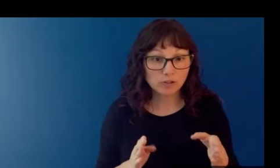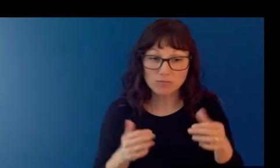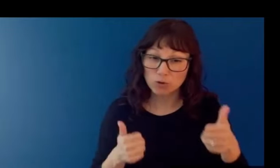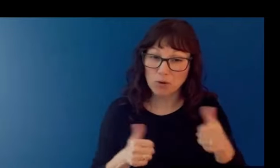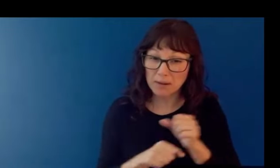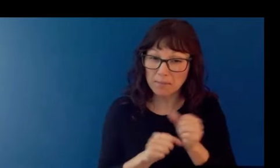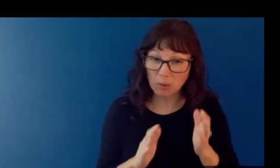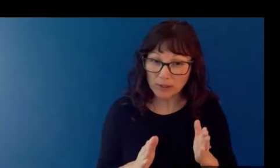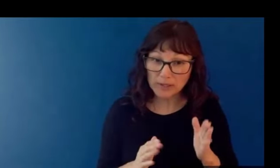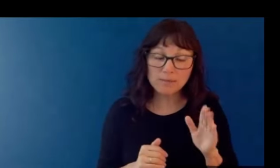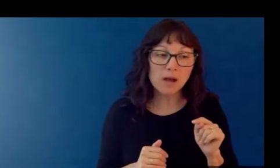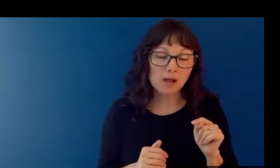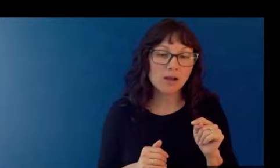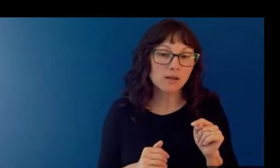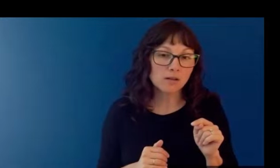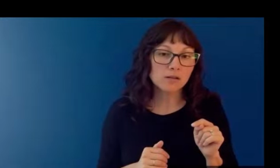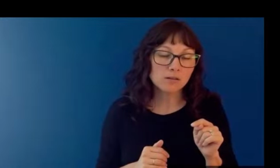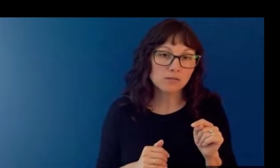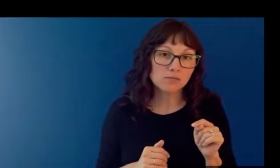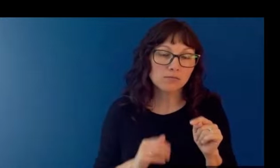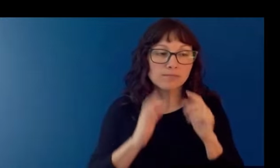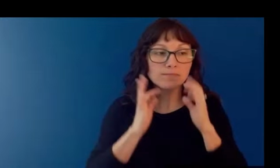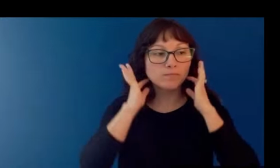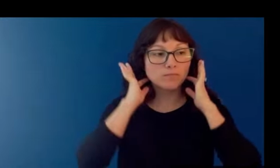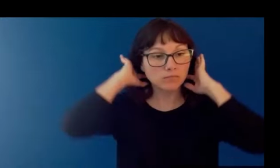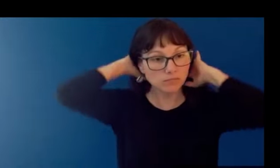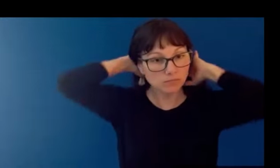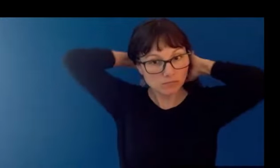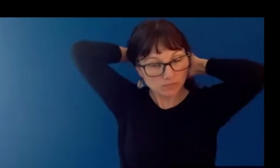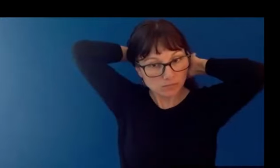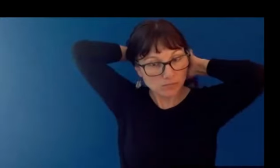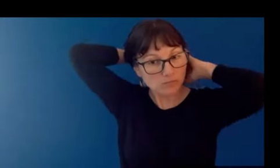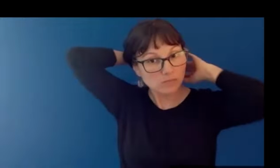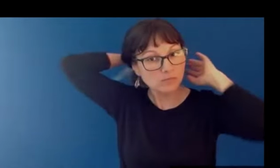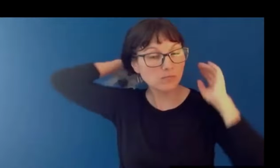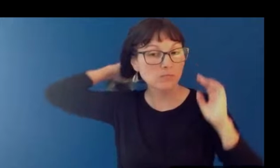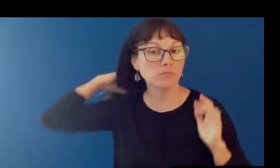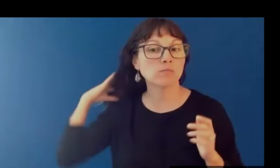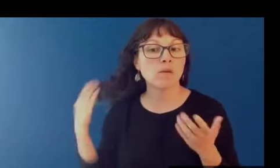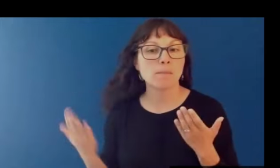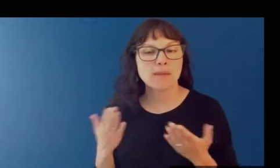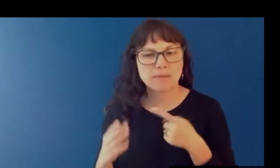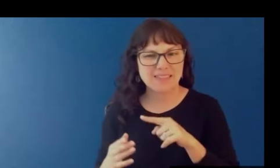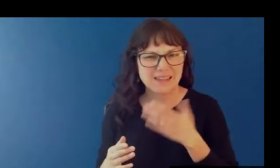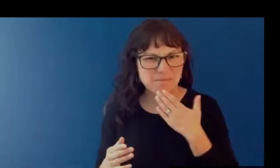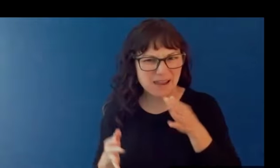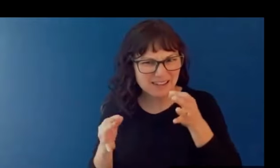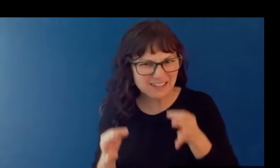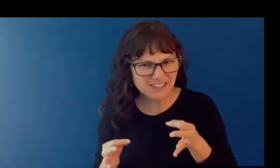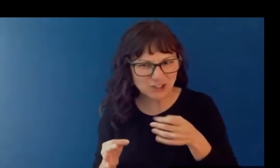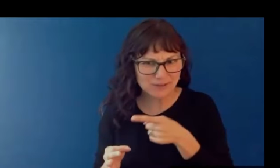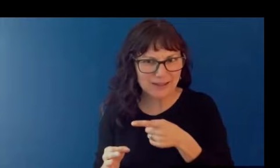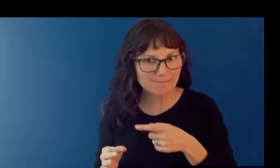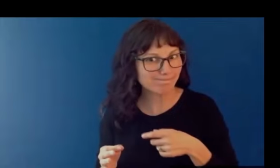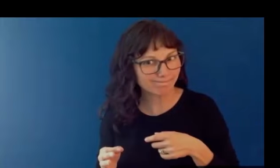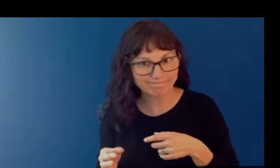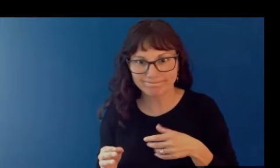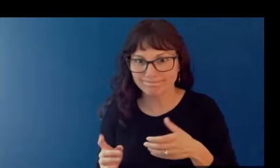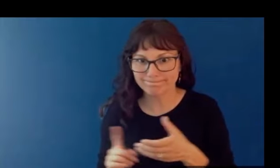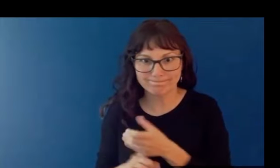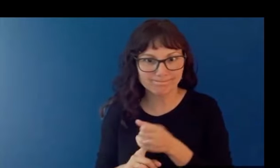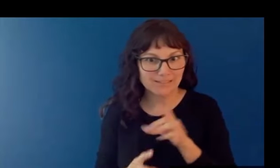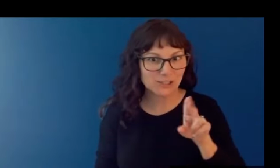but maybe they made a bad error in judgment and got a DUI. And